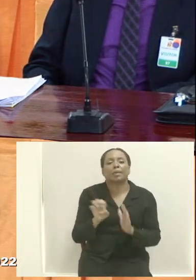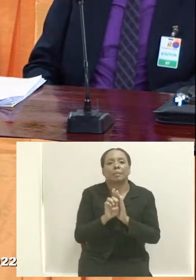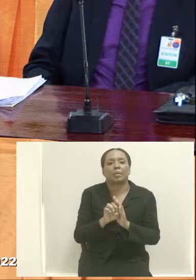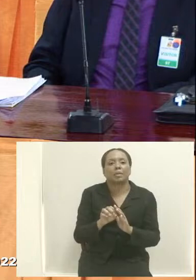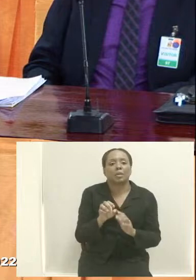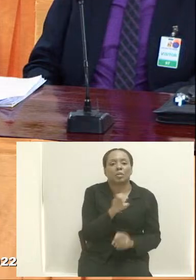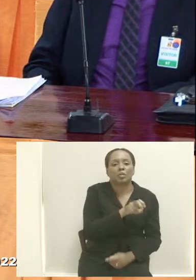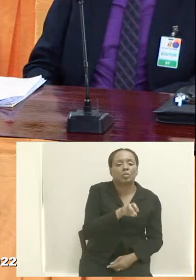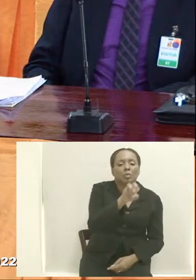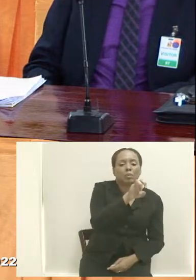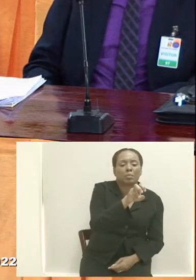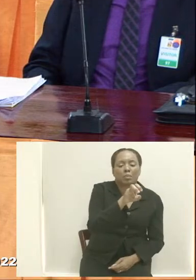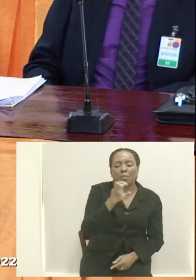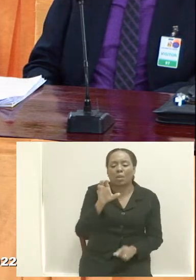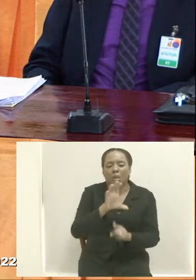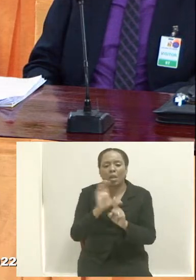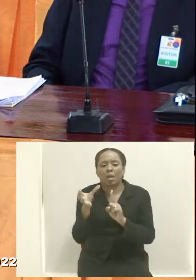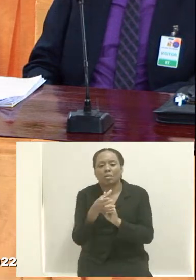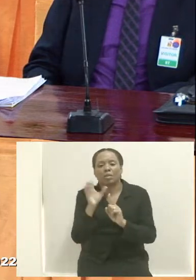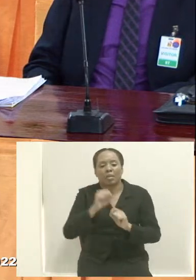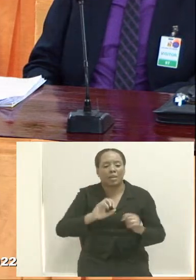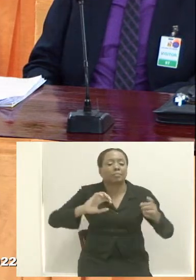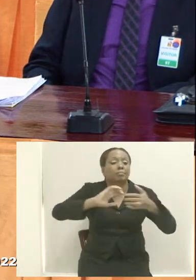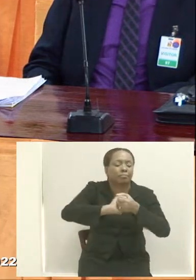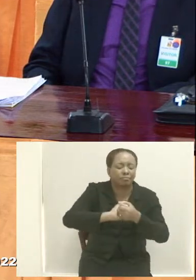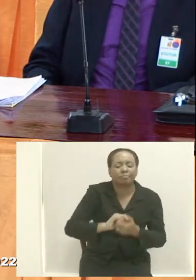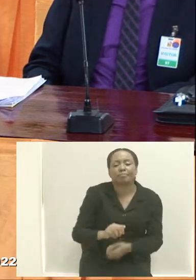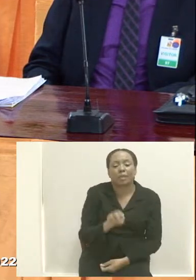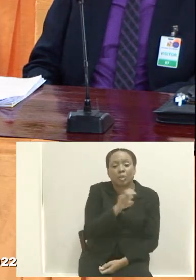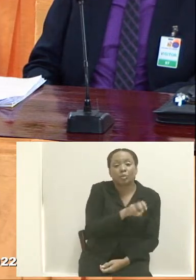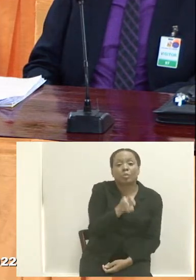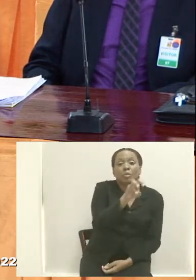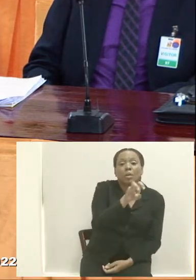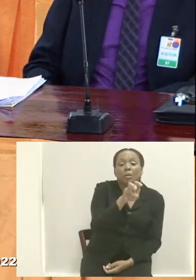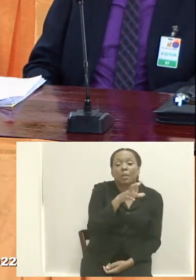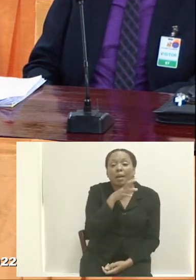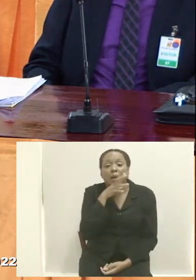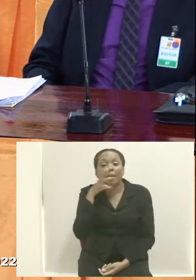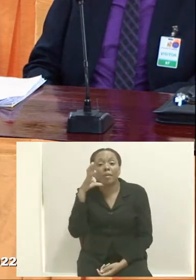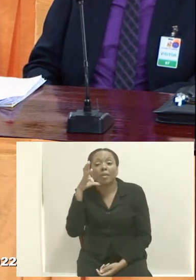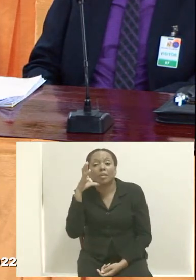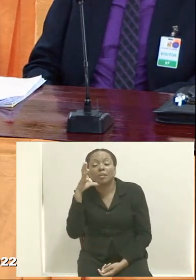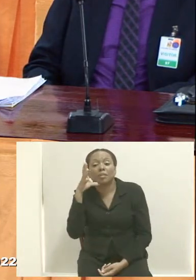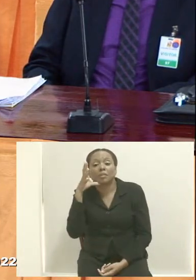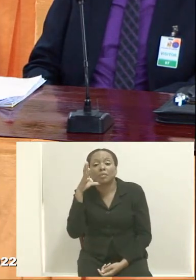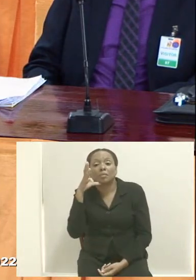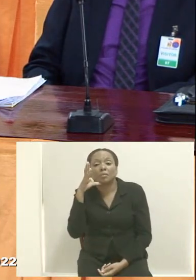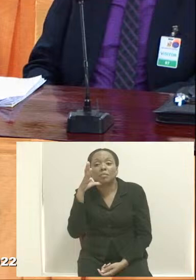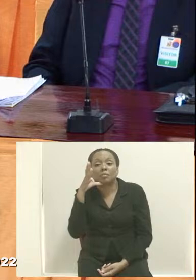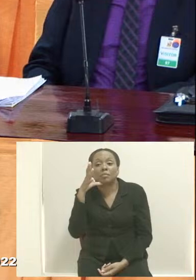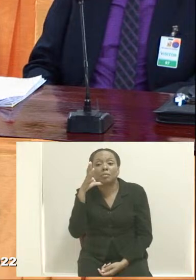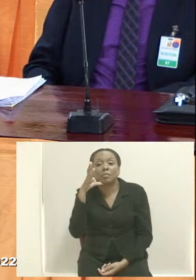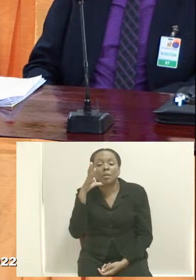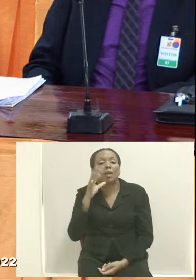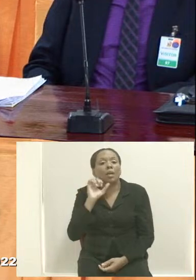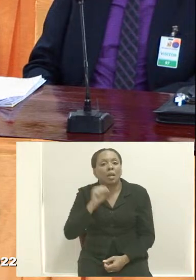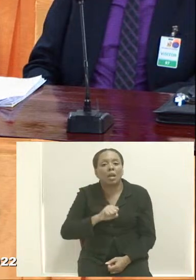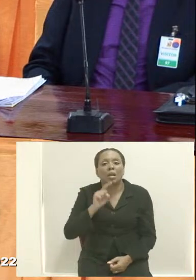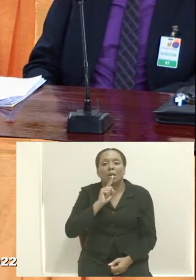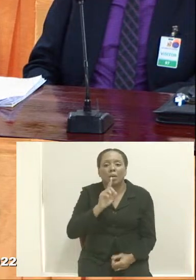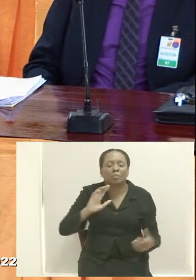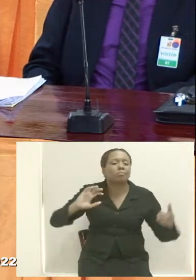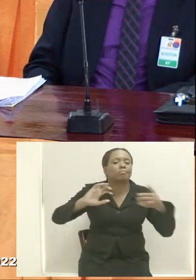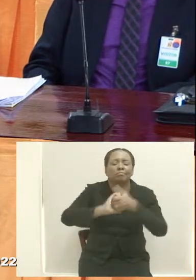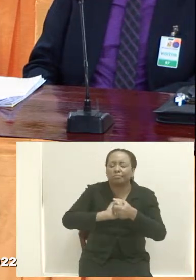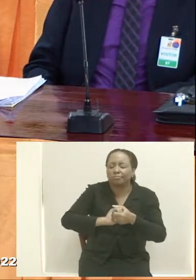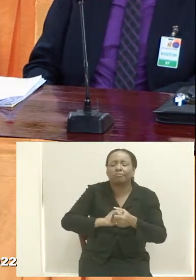between tourism and agriculture and the agricultural sector feeding the tourism industry, abundantly clear. The linkage between